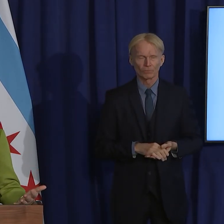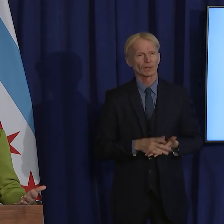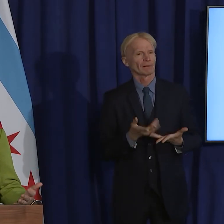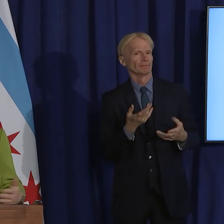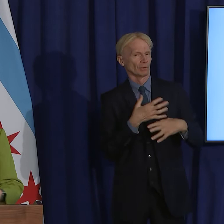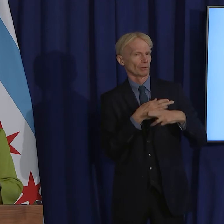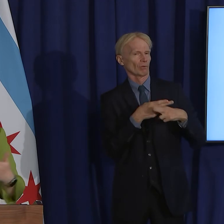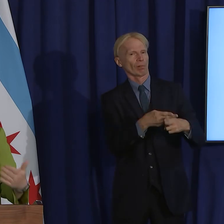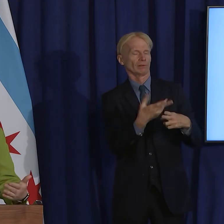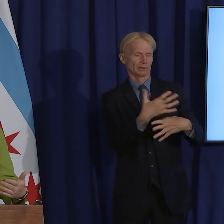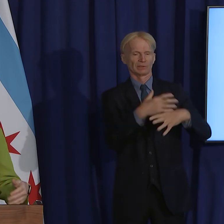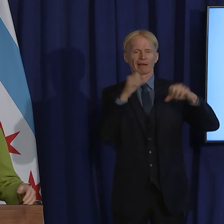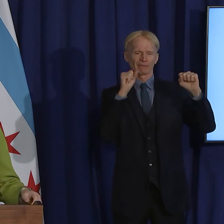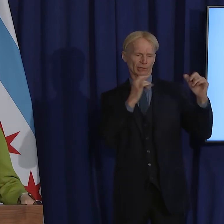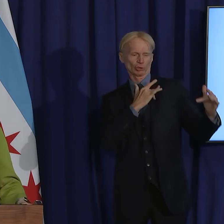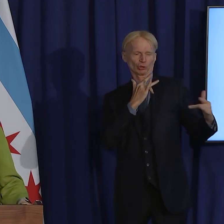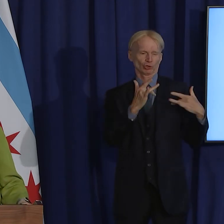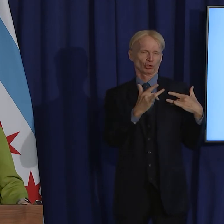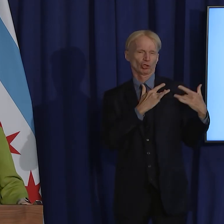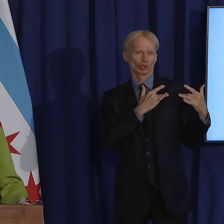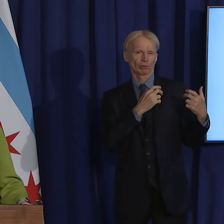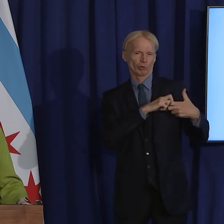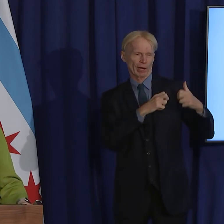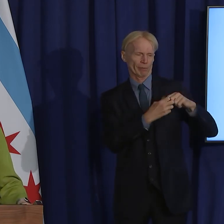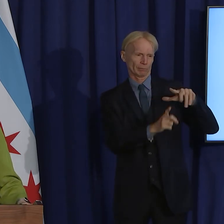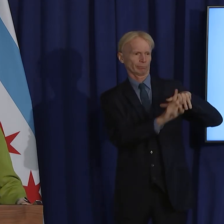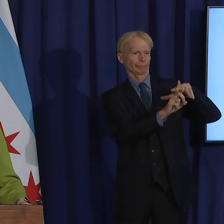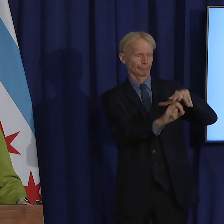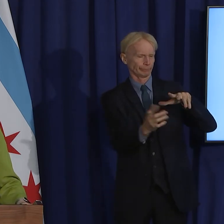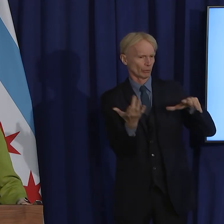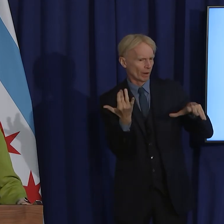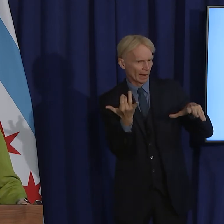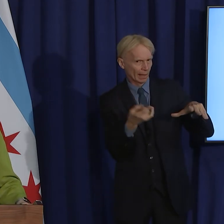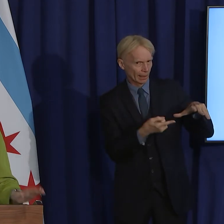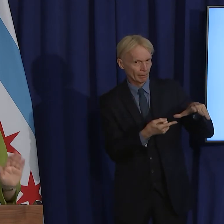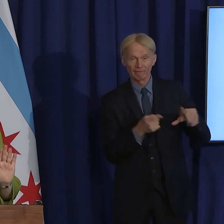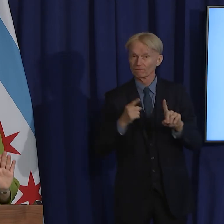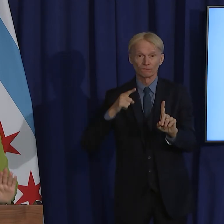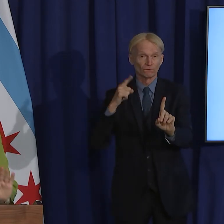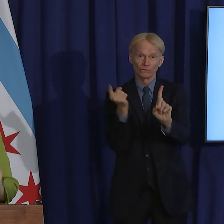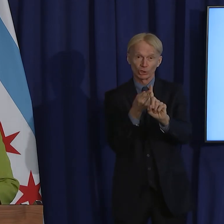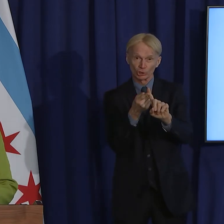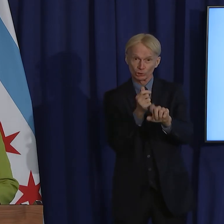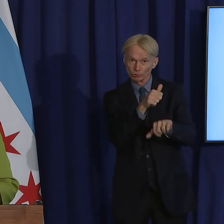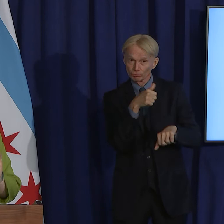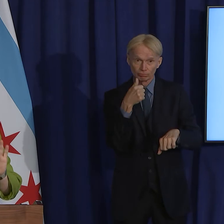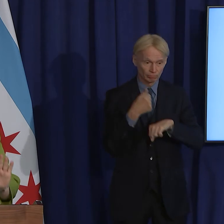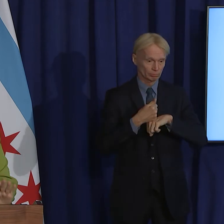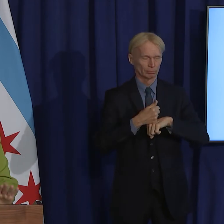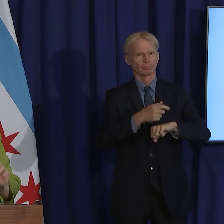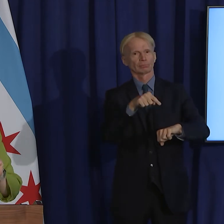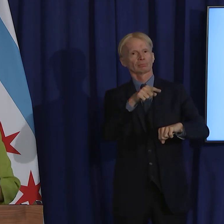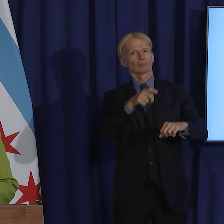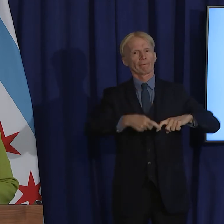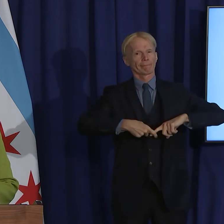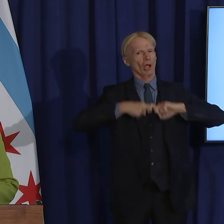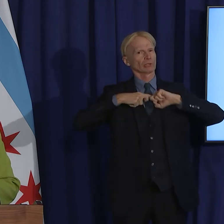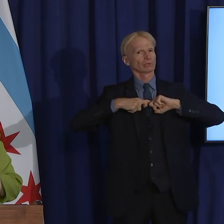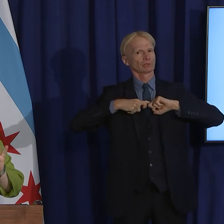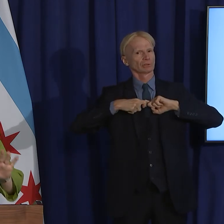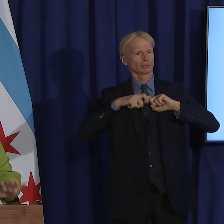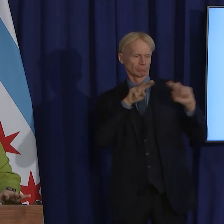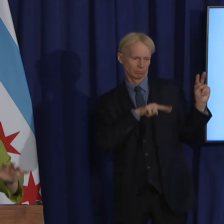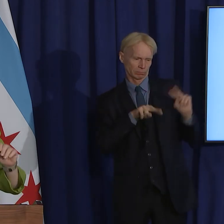safety signal, a concern that there could be an issue here, first and foremost, we work to pause, we work to understand